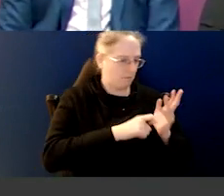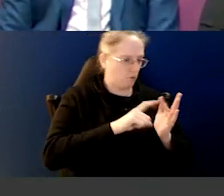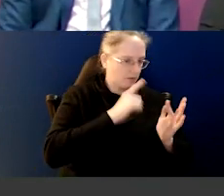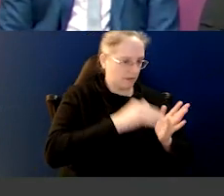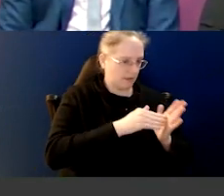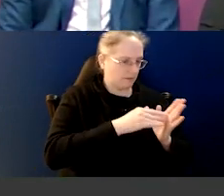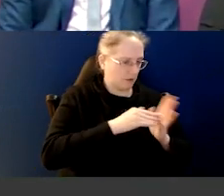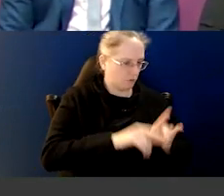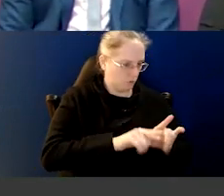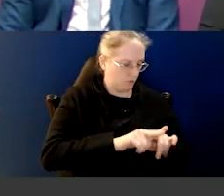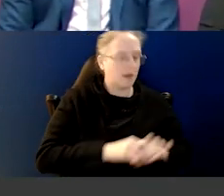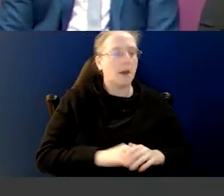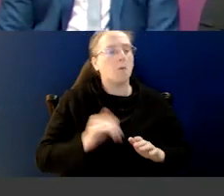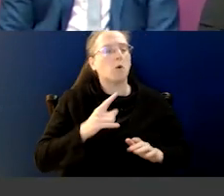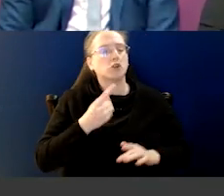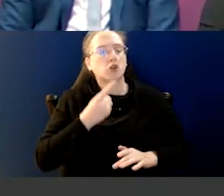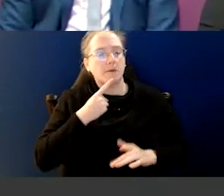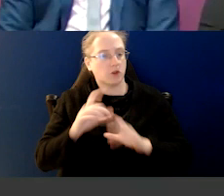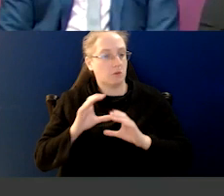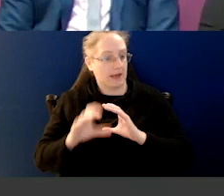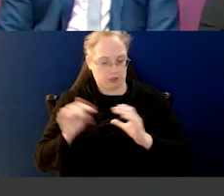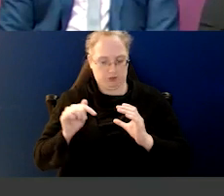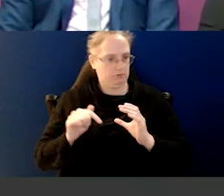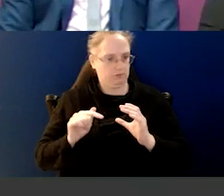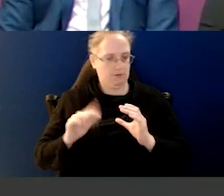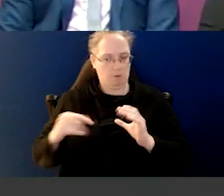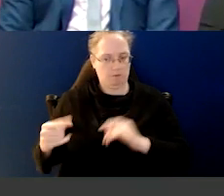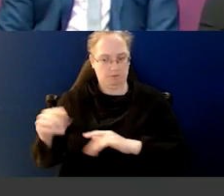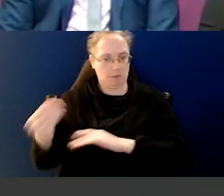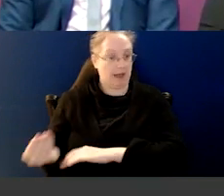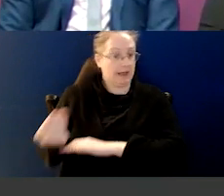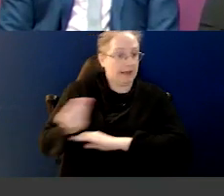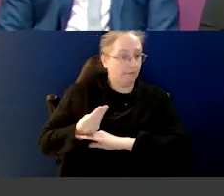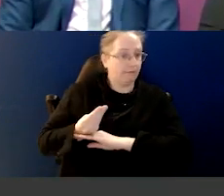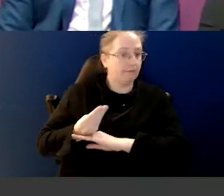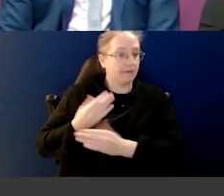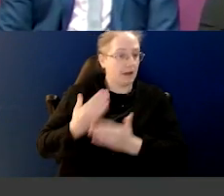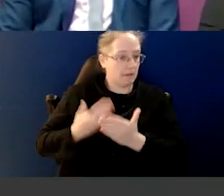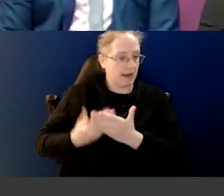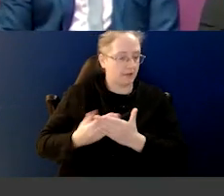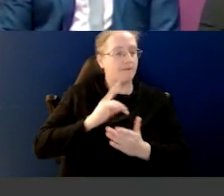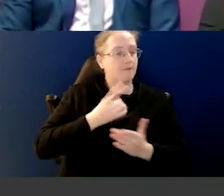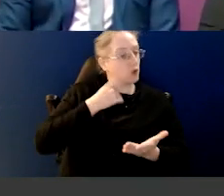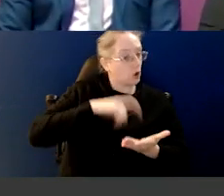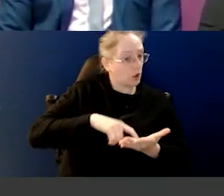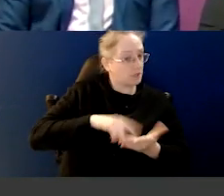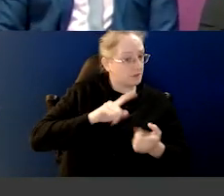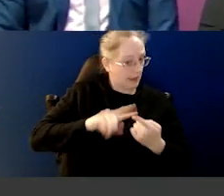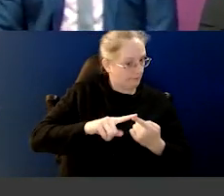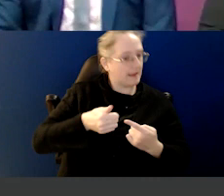what sort of communications can a complainant expect from the very time they lodge a complaint? We've talked about the acknowledgement. What's next after